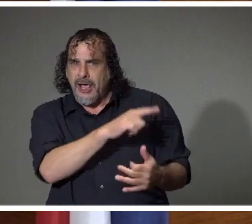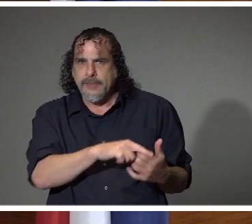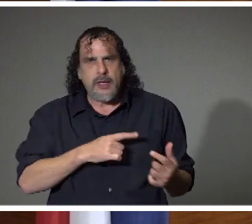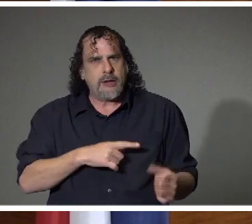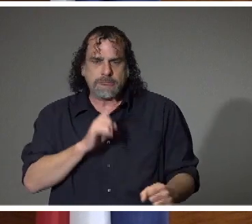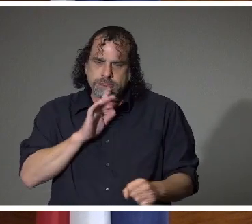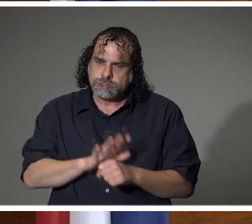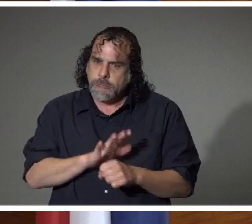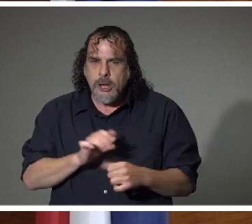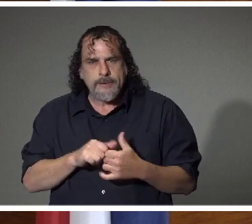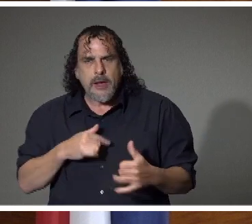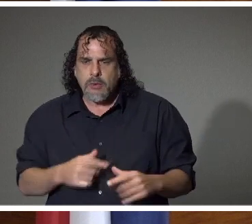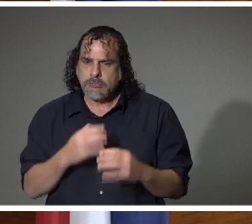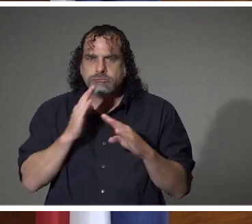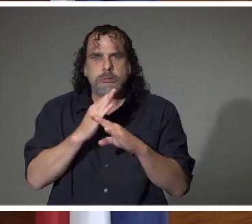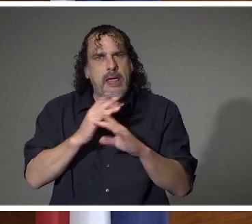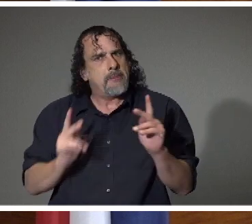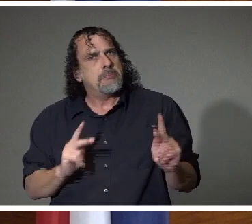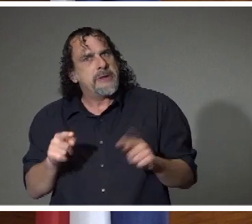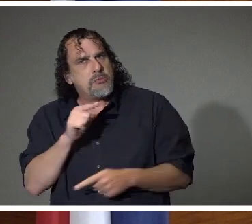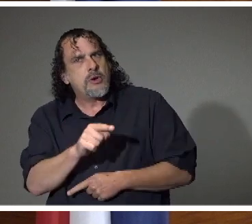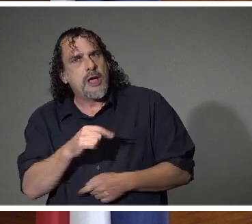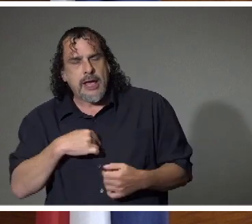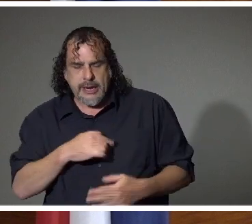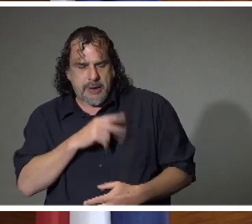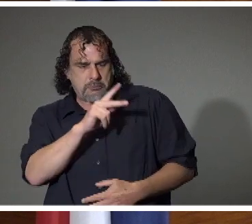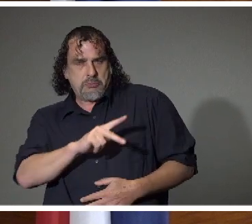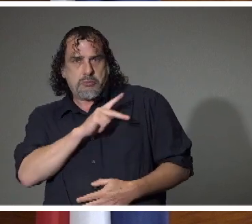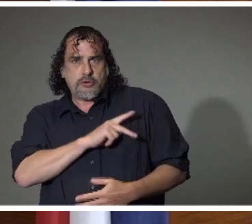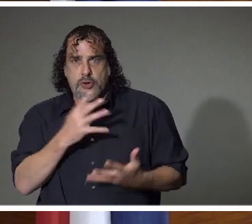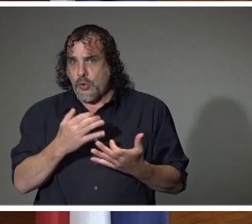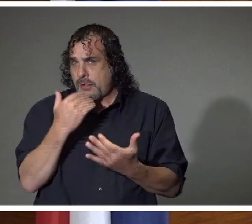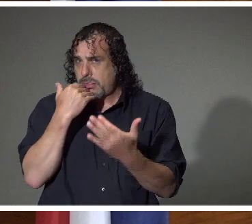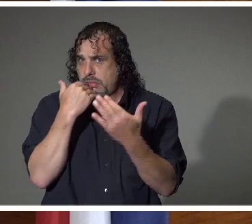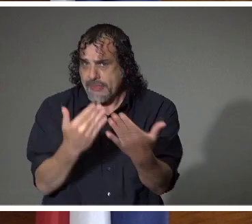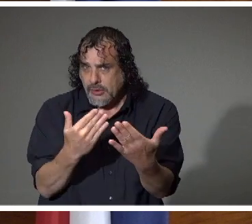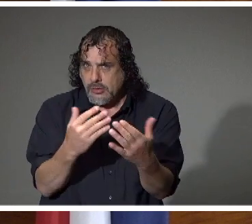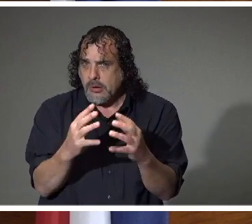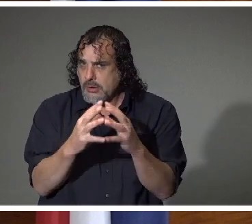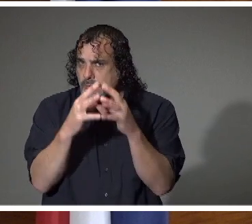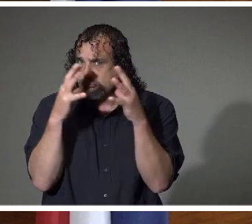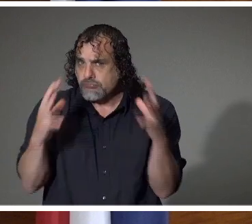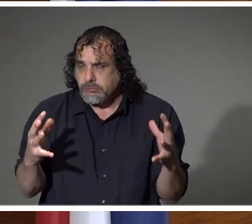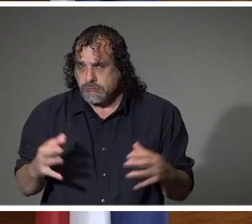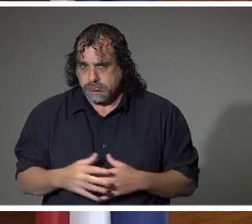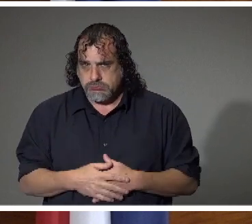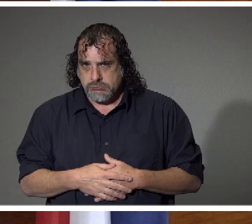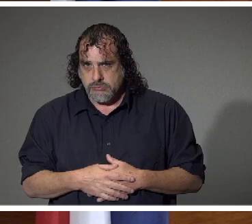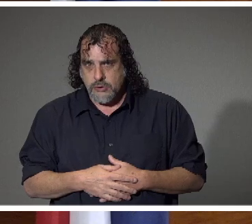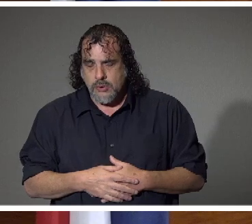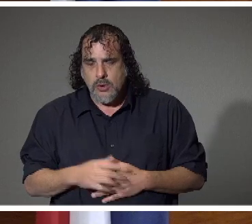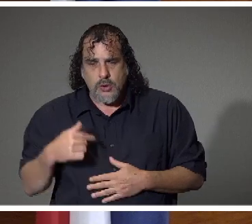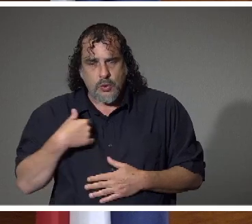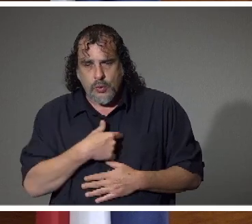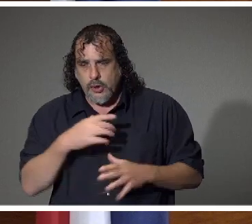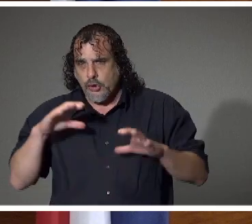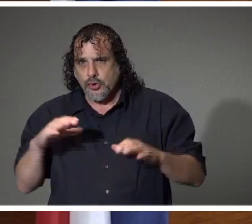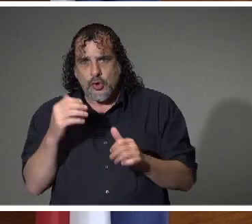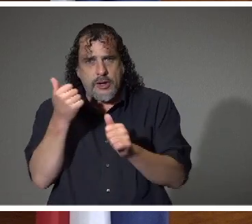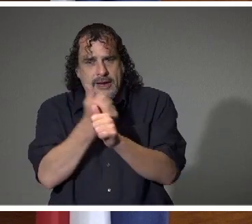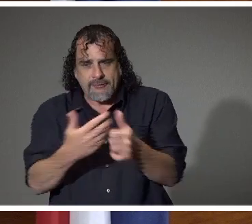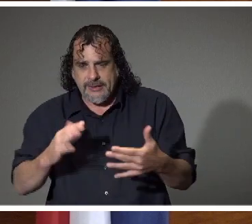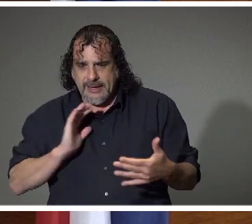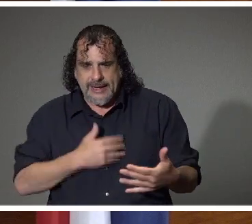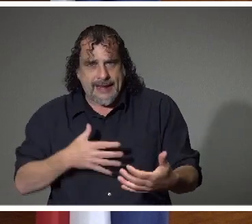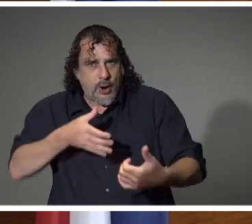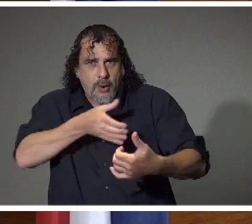to protecting the people of Mississippi, and I want to personally thank you very, very much. We are doing everything in our power